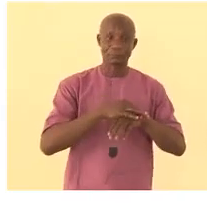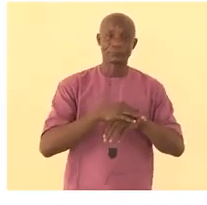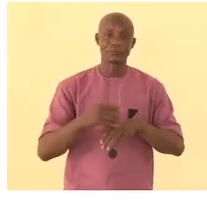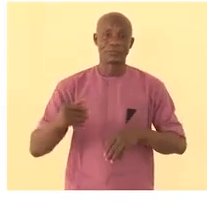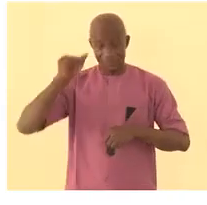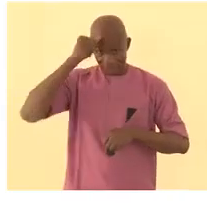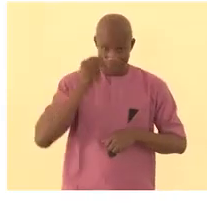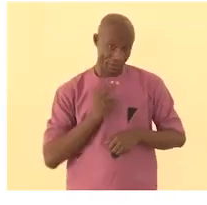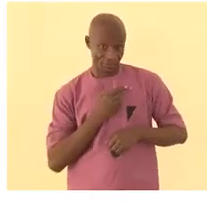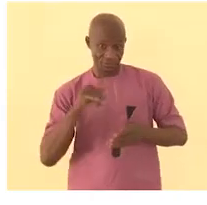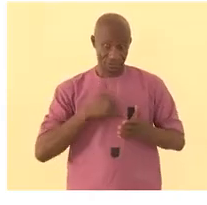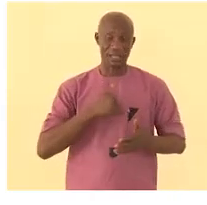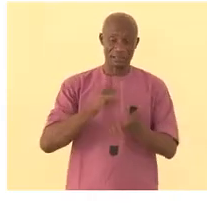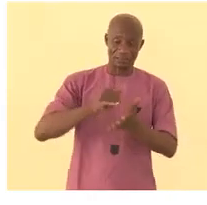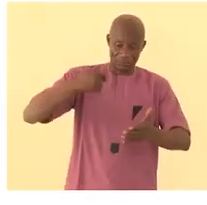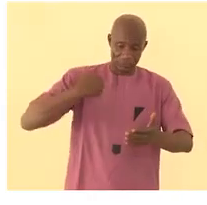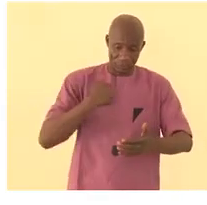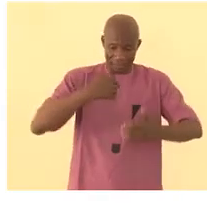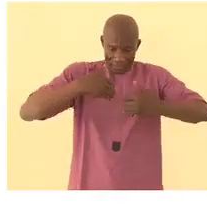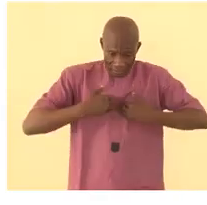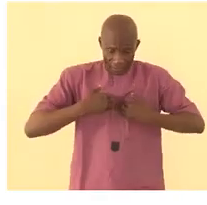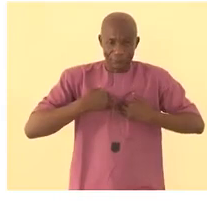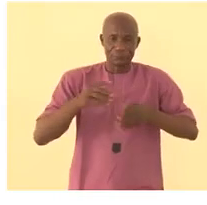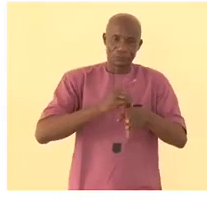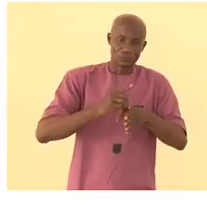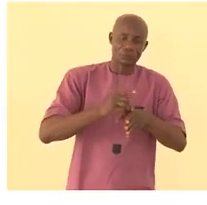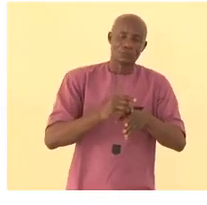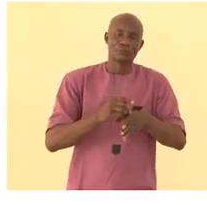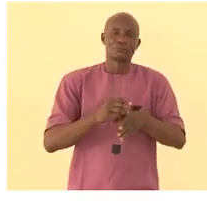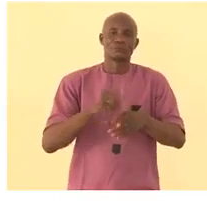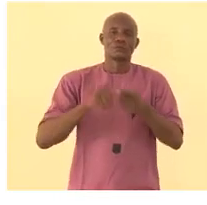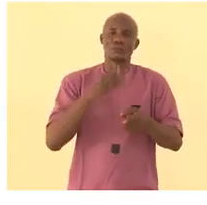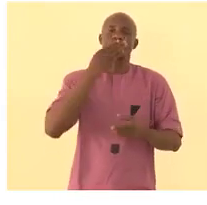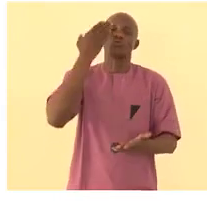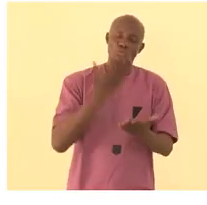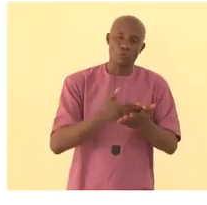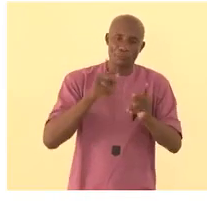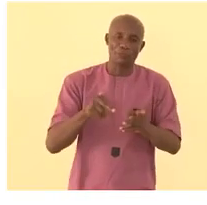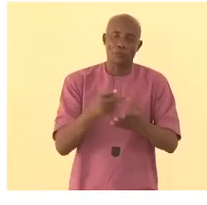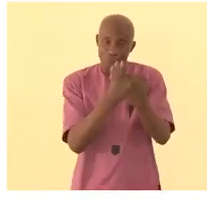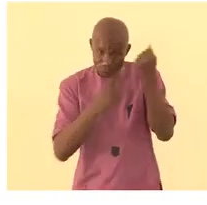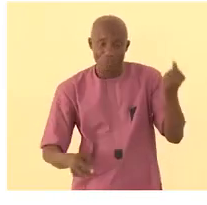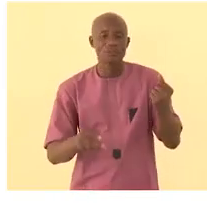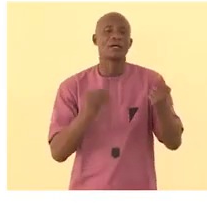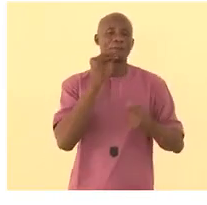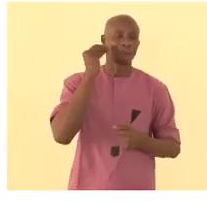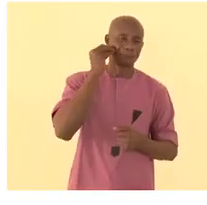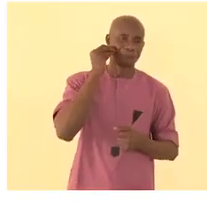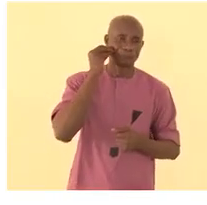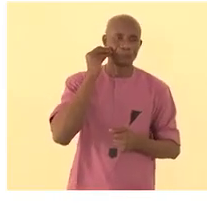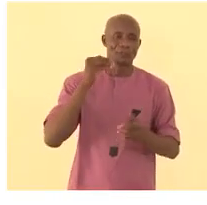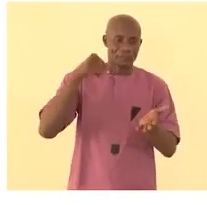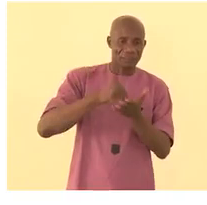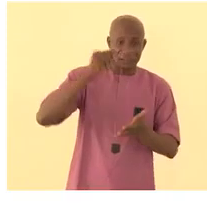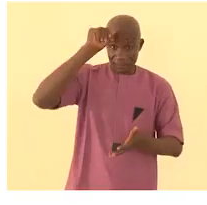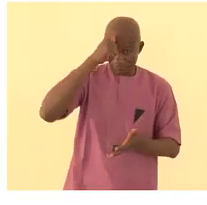us that we have a sacred duty to be good citizens of both kingdoms. But again, it